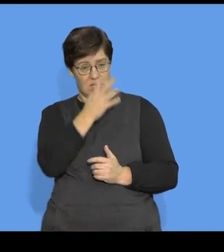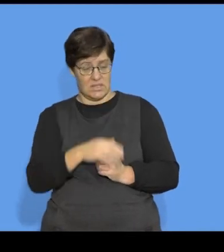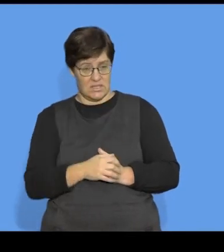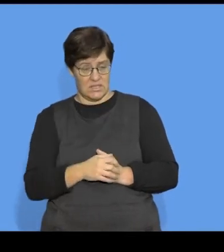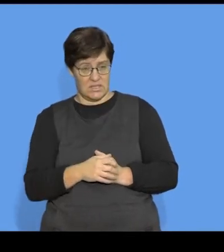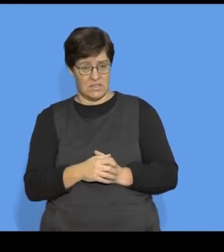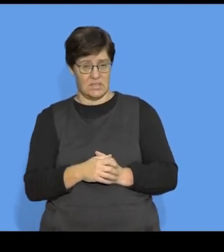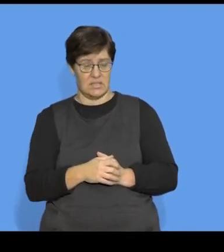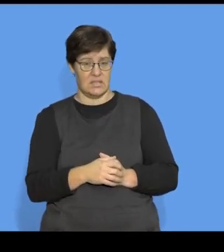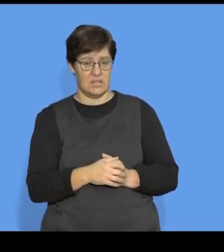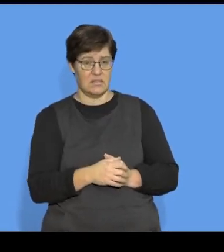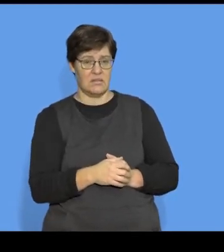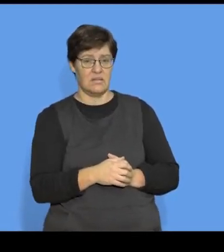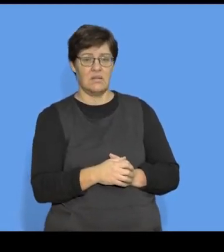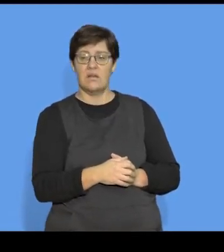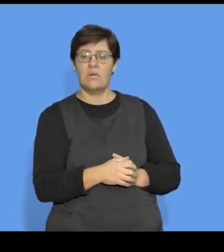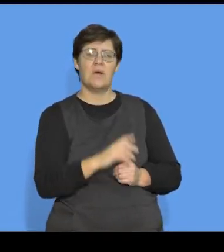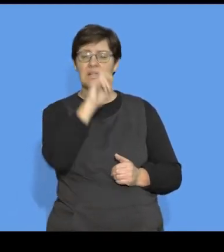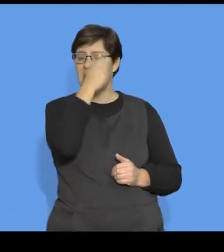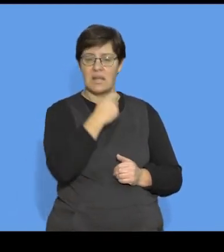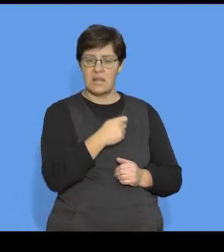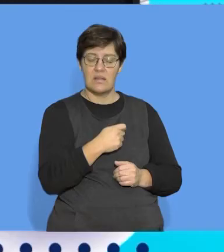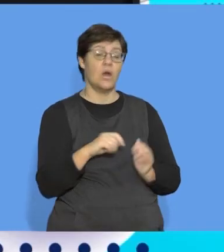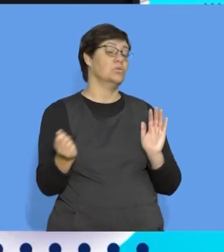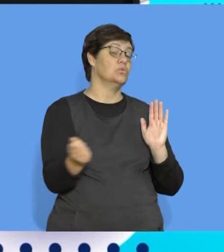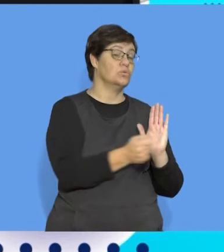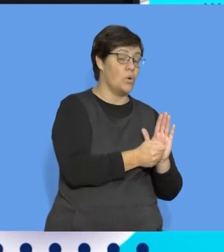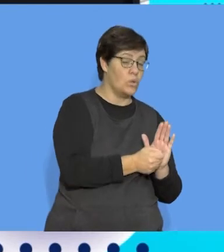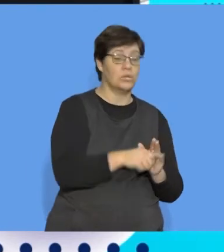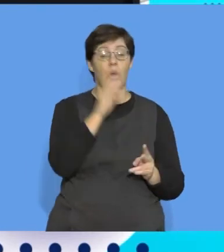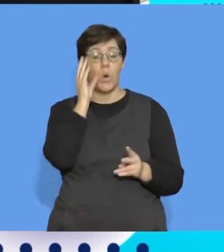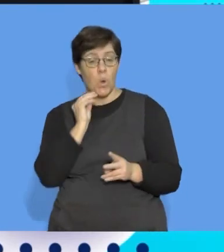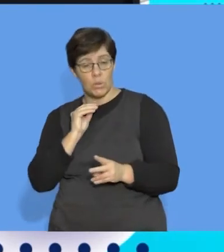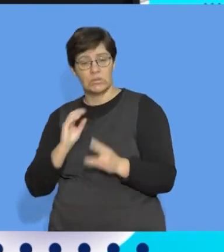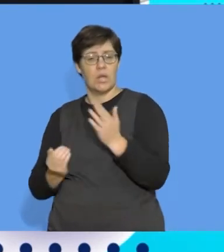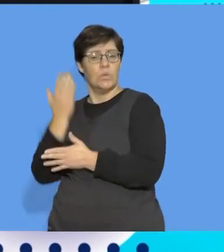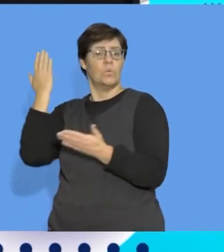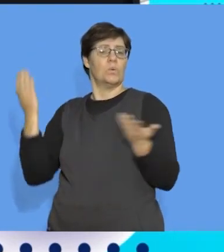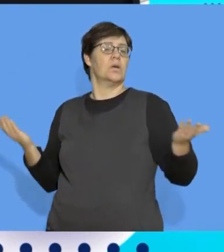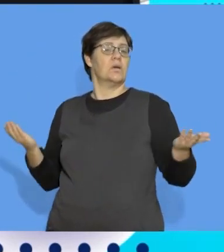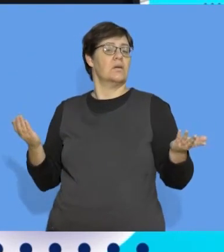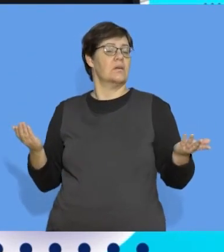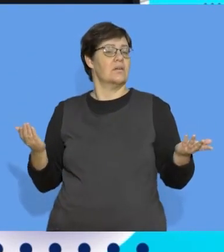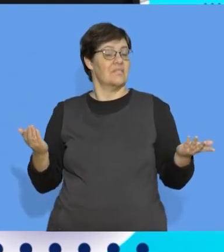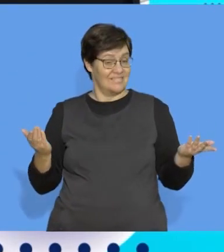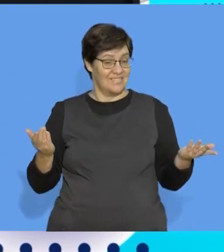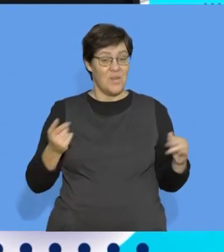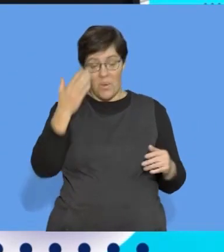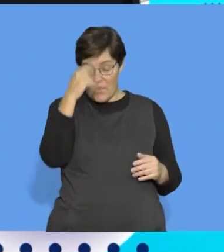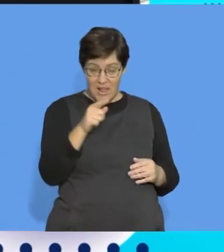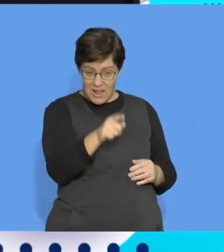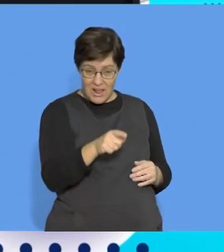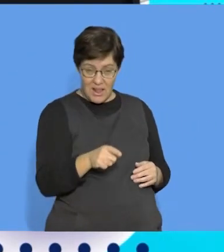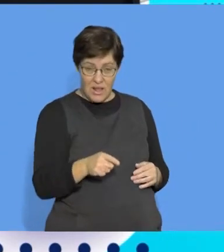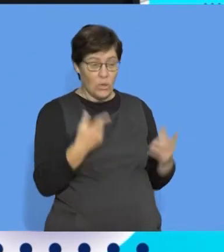Do you see it? Sun. What do we mean by sun? Sold, old, and new. In this way,